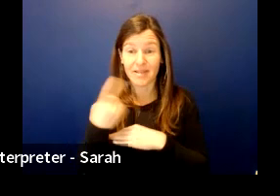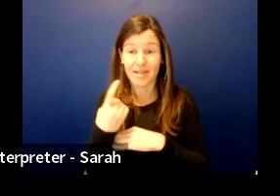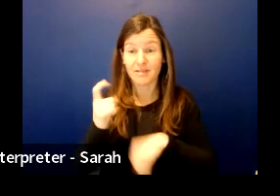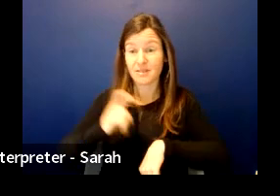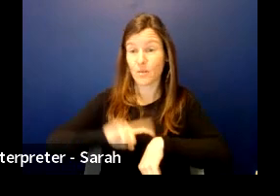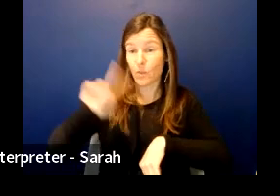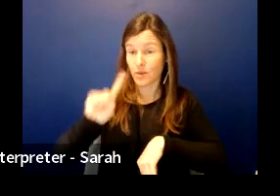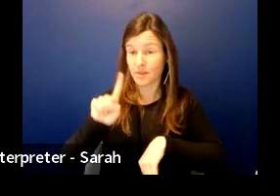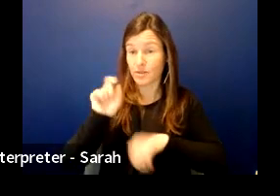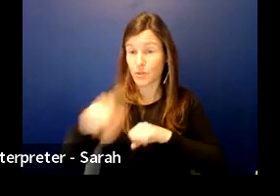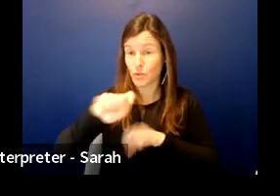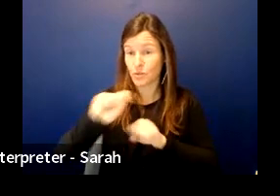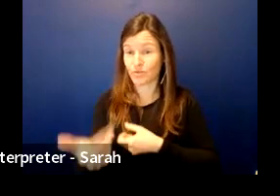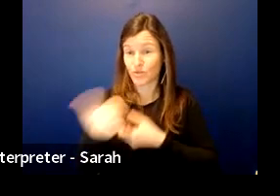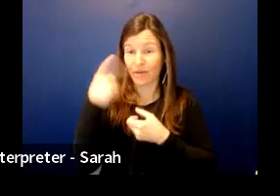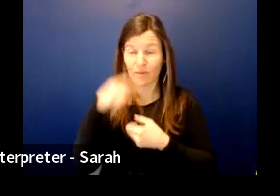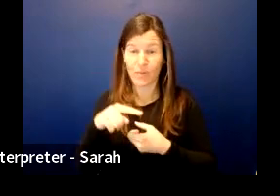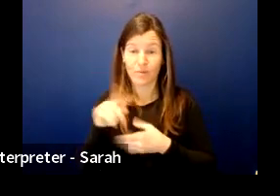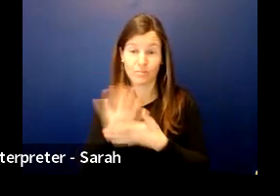you can join us for a Family Day movie.